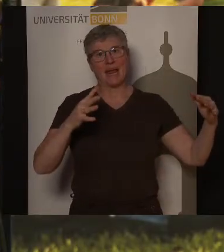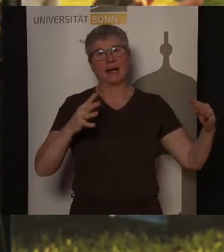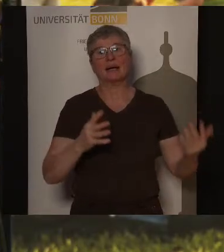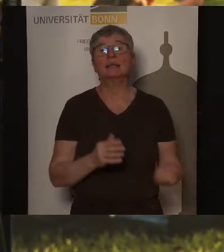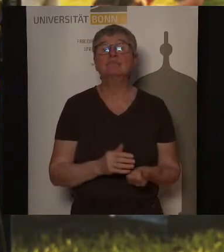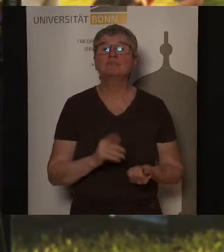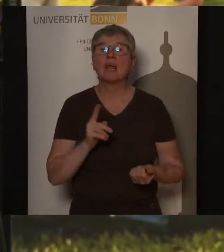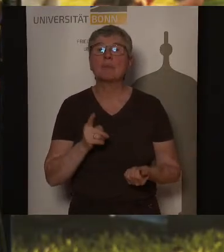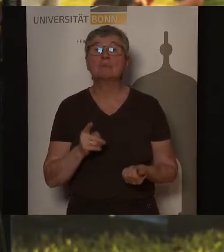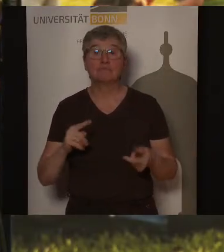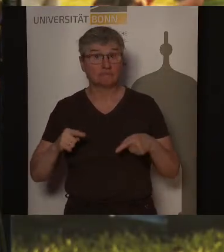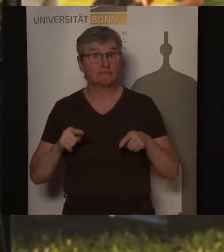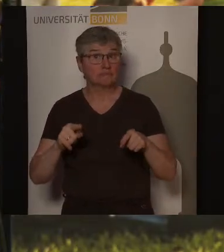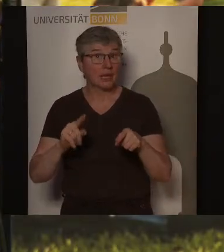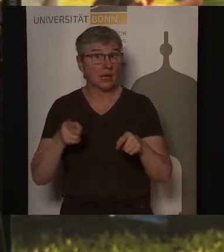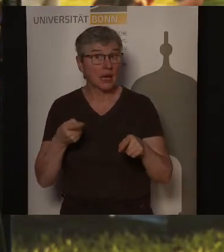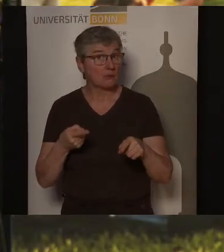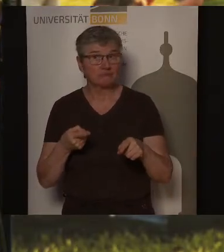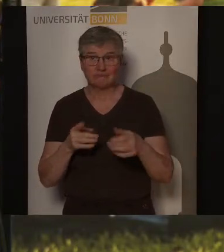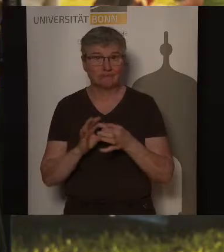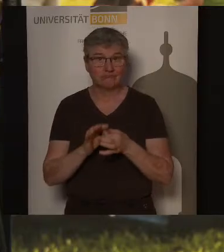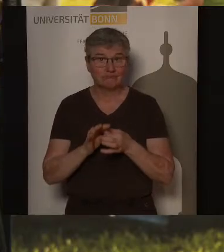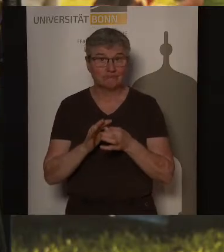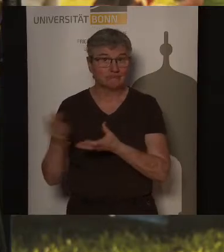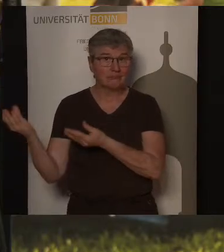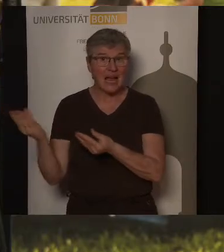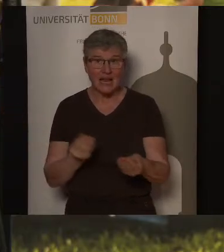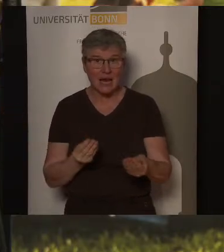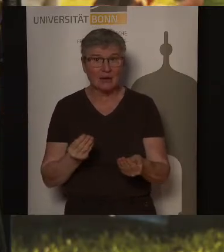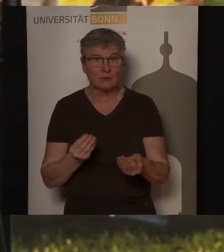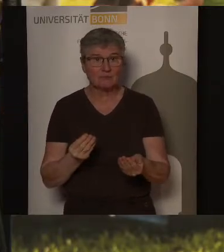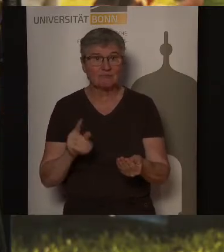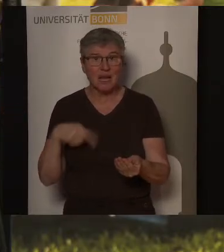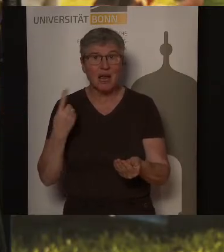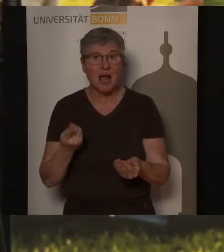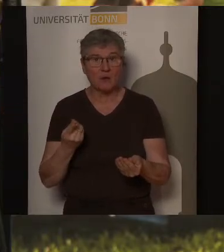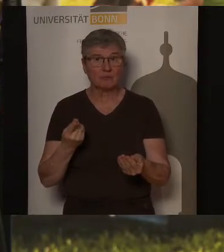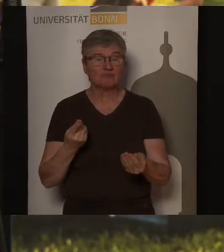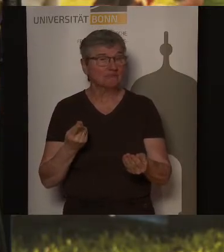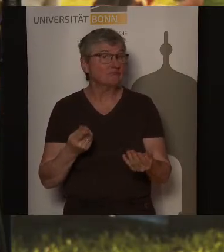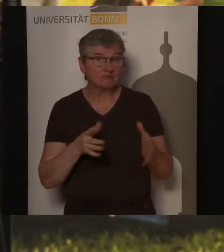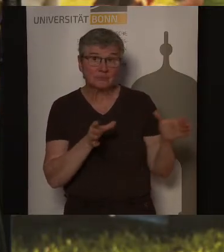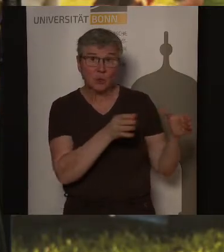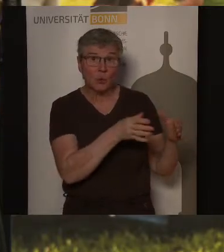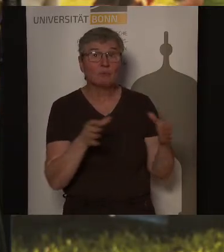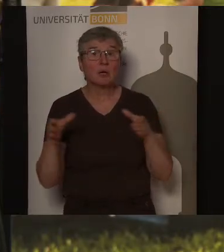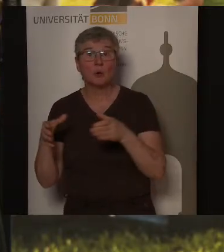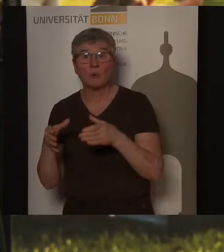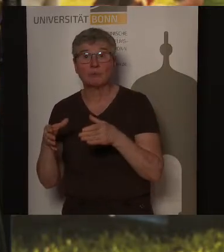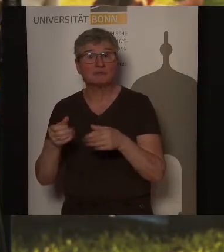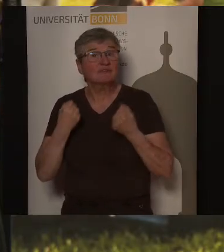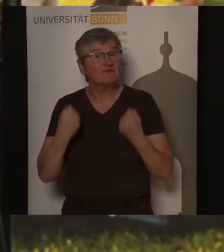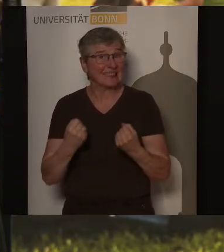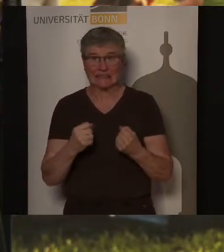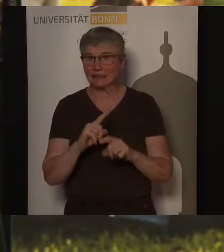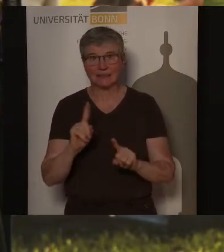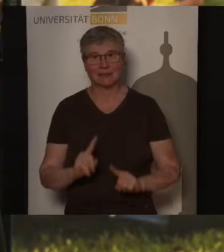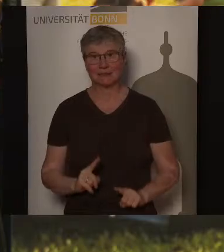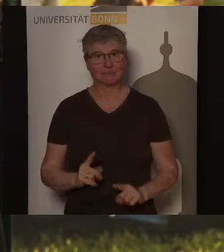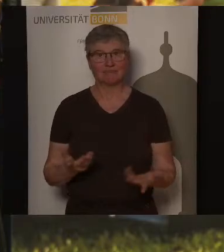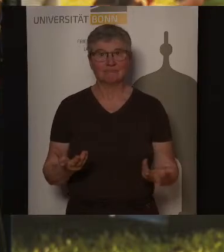who usually perform with us. The chamber choir, for example, is usually larger than what we could